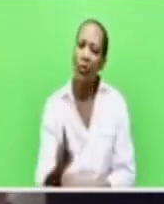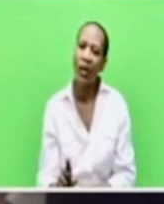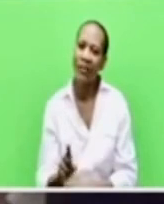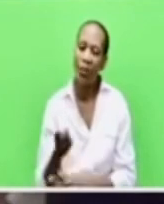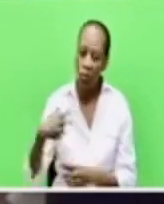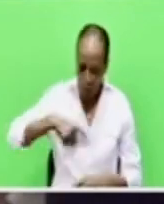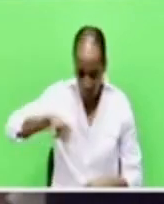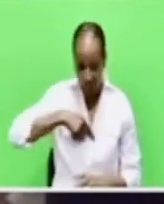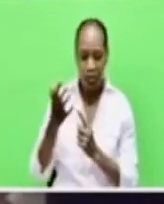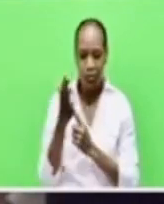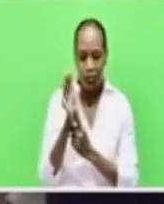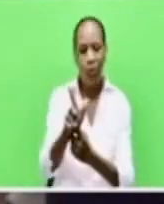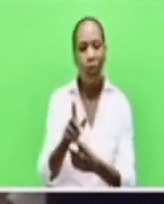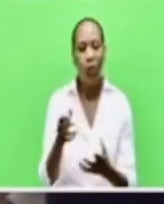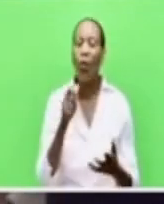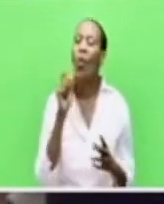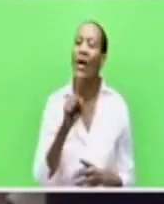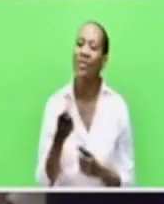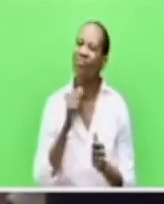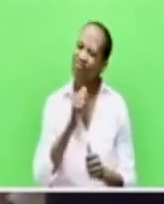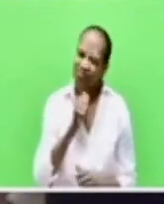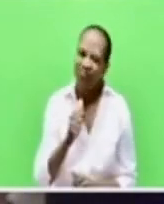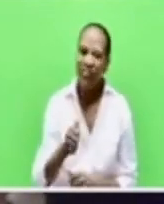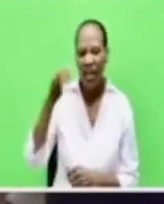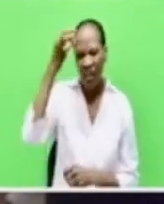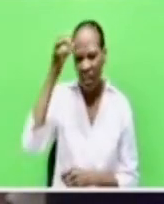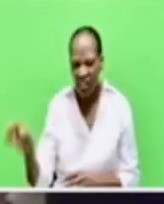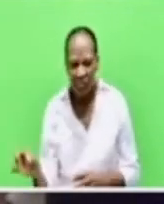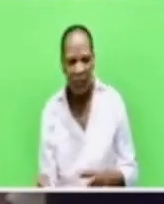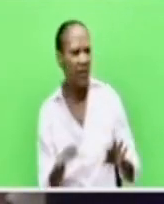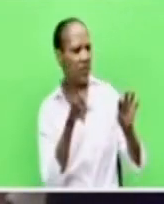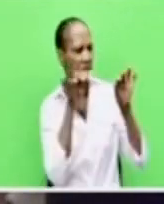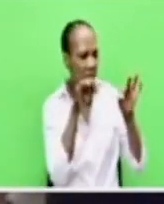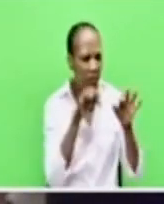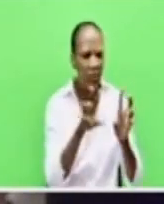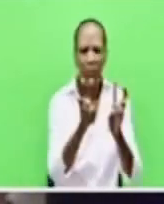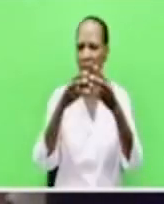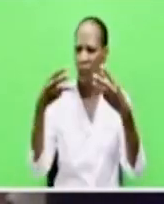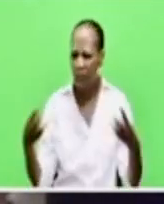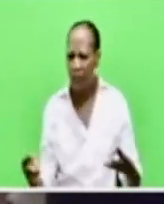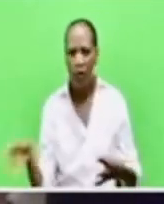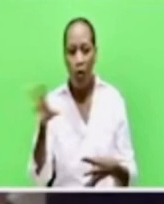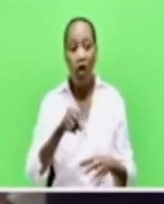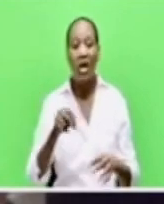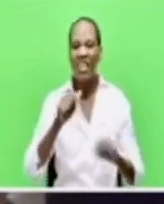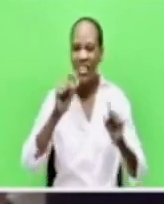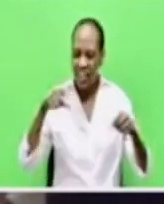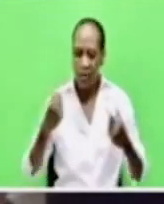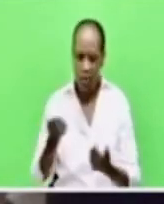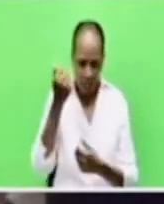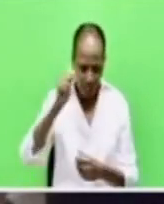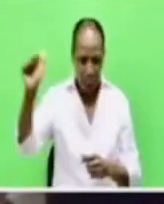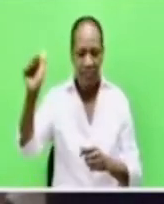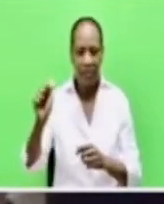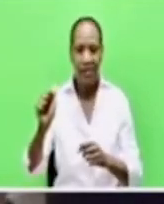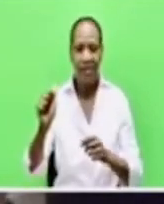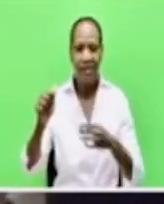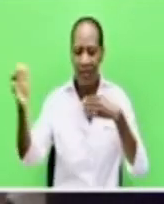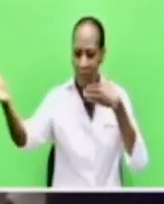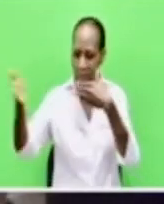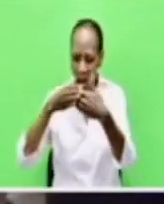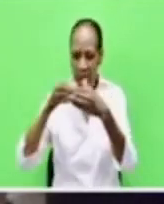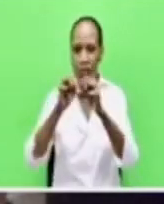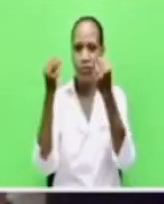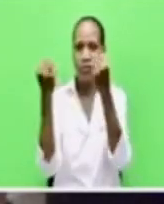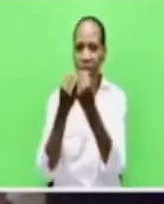one, not the state or the media, was able to dispute the logic for the national shutdown, and they all chose to